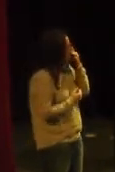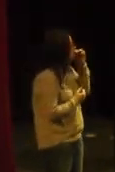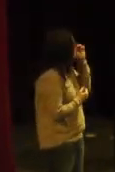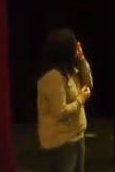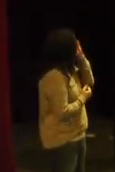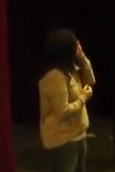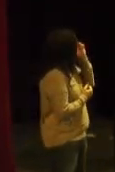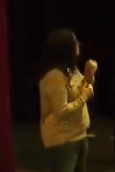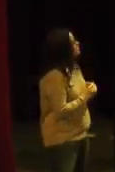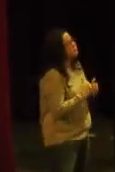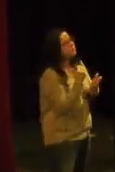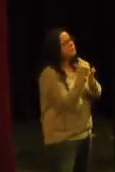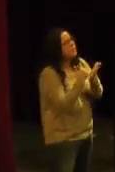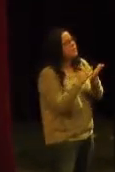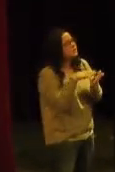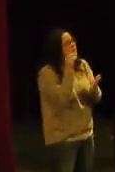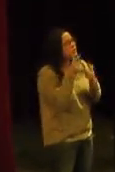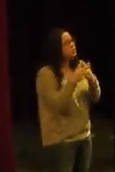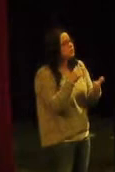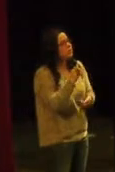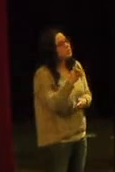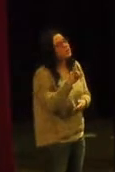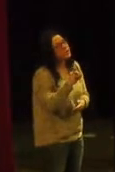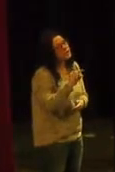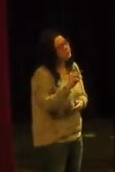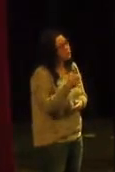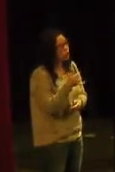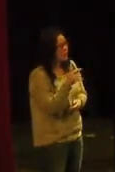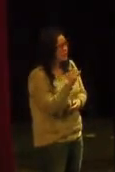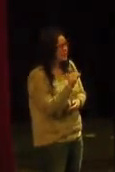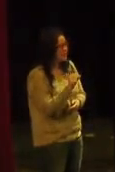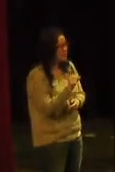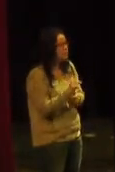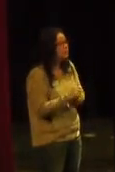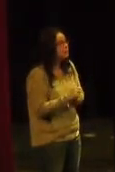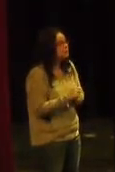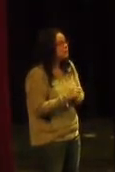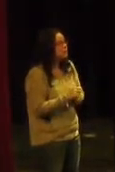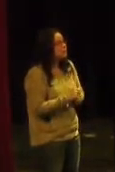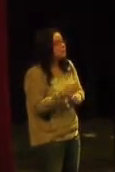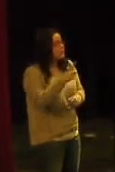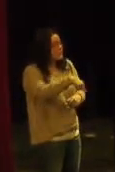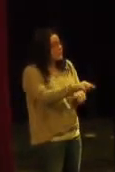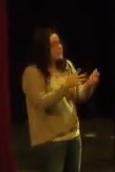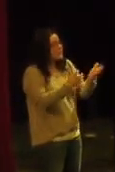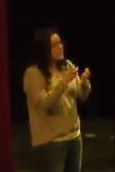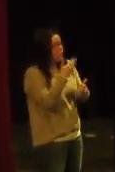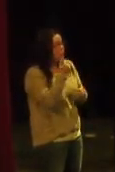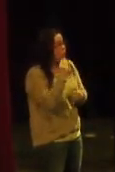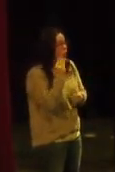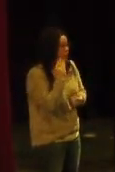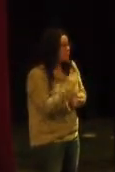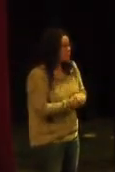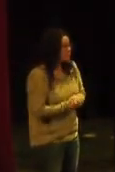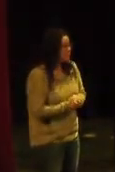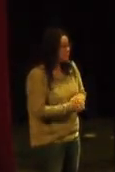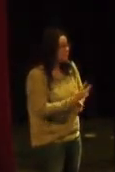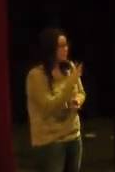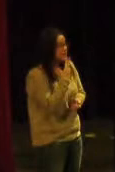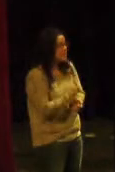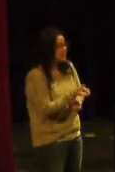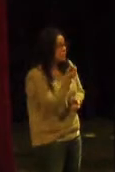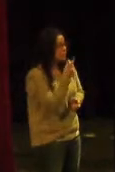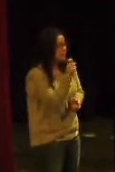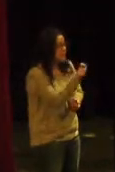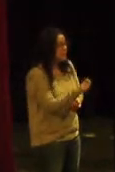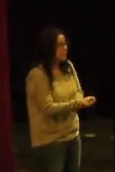learn from immigrants, even the undocumented, and that is that they desire a better home. And in Hebrews 11,